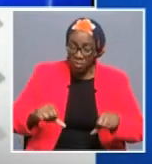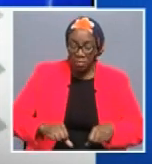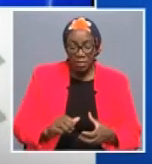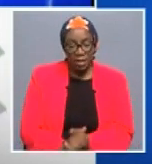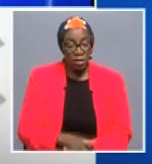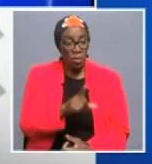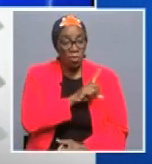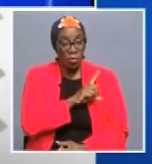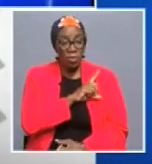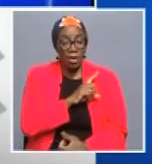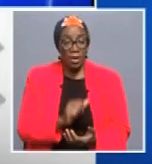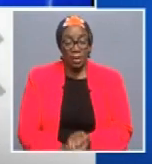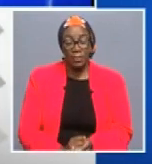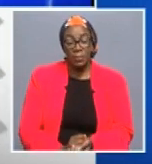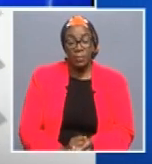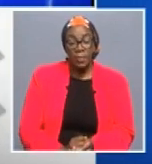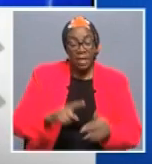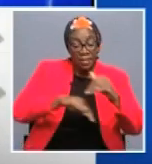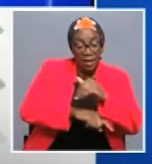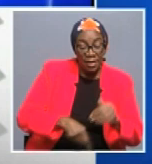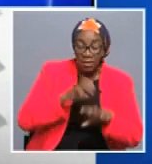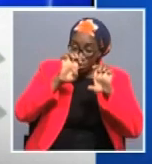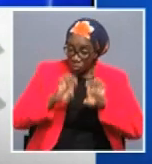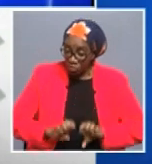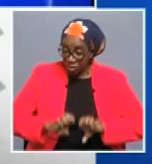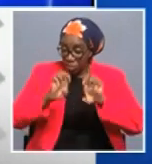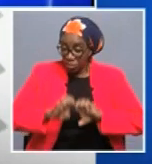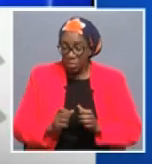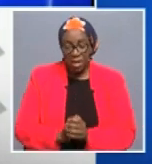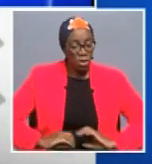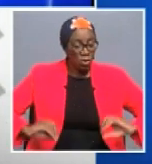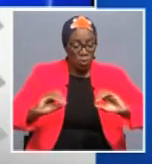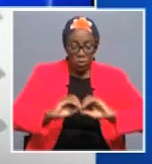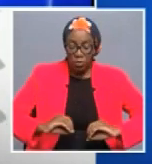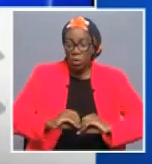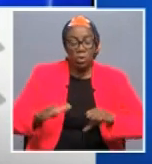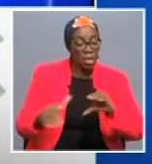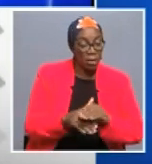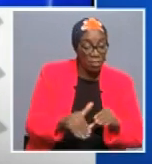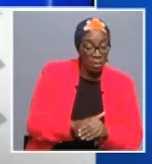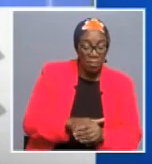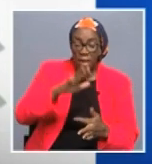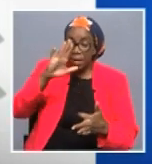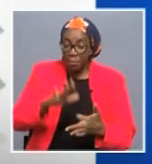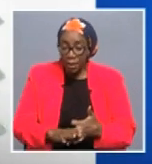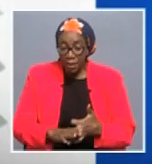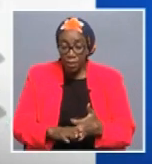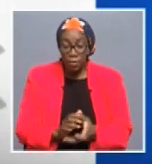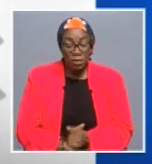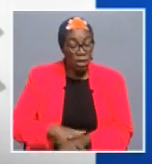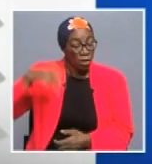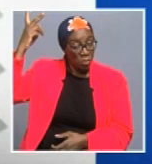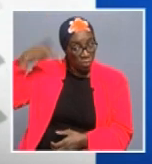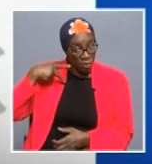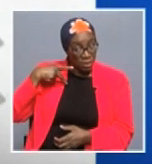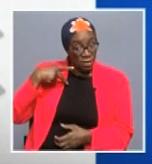party to the second optional protocol to the International Covenant on Civil and Political Rights, which